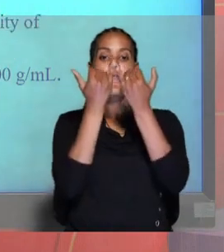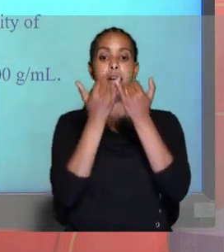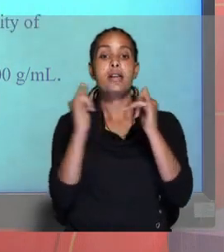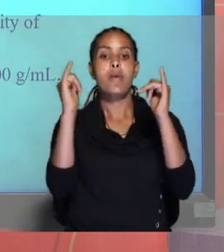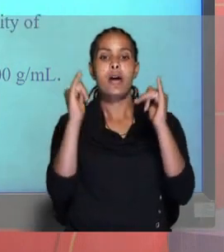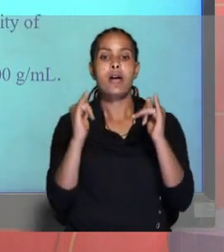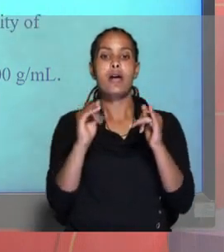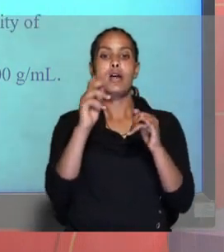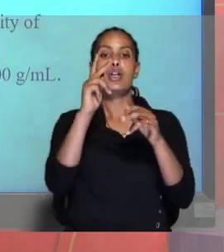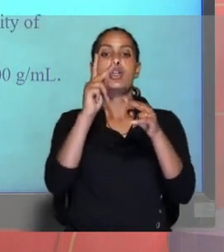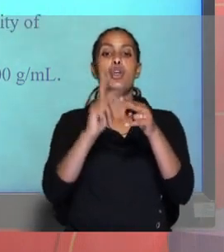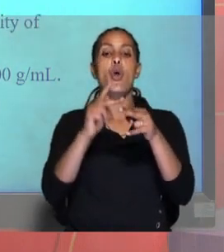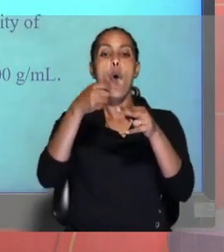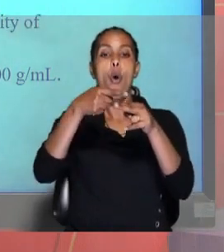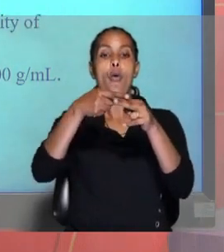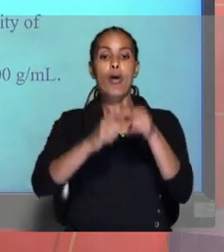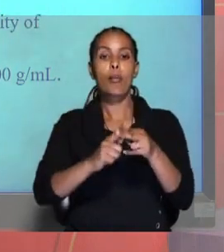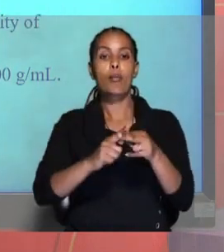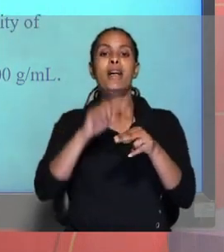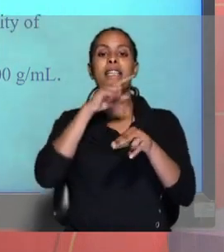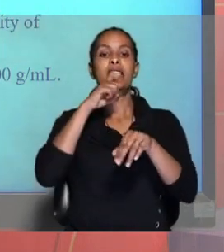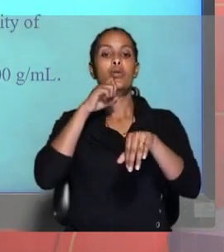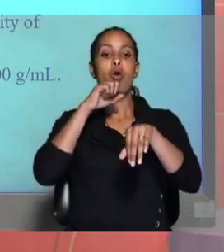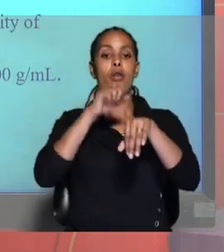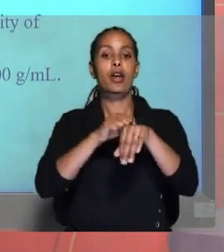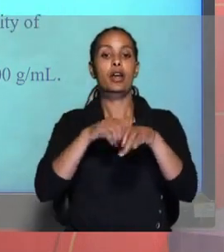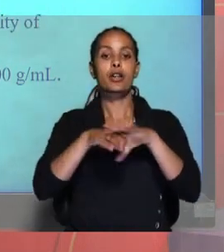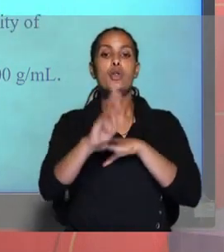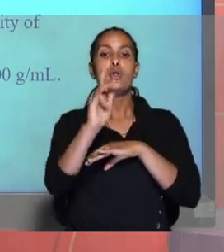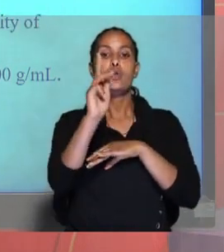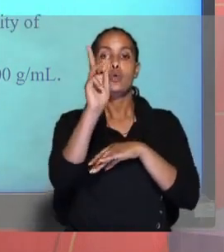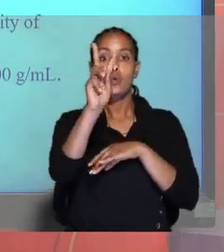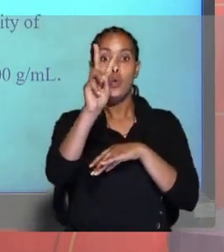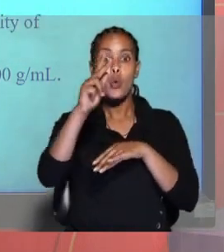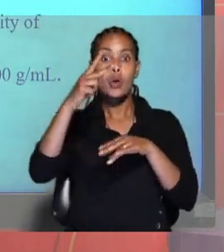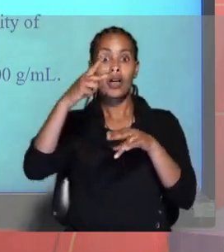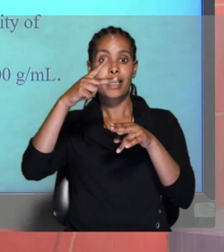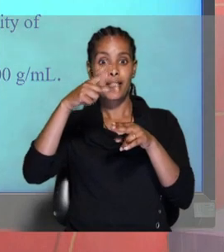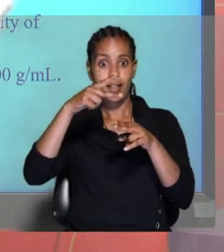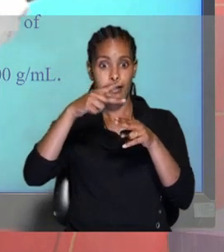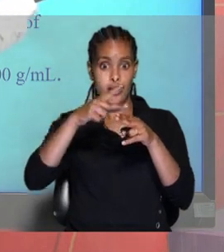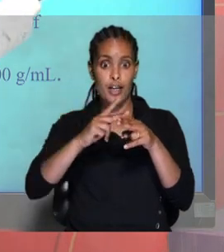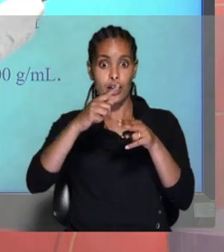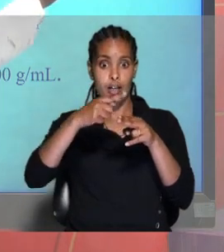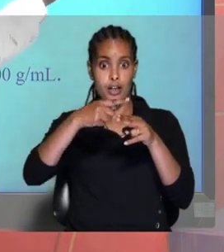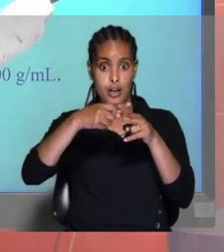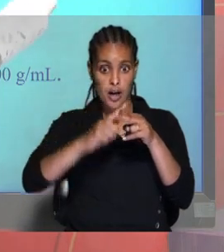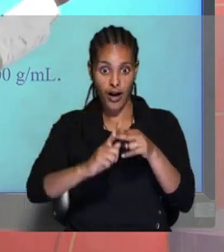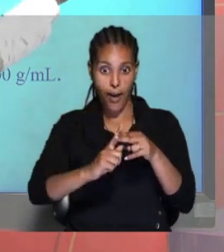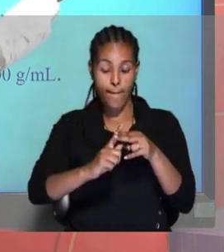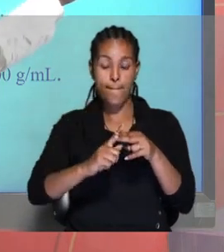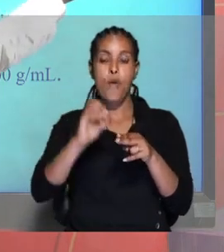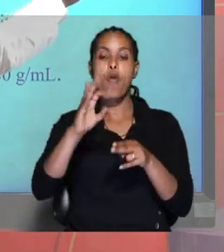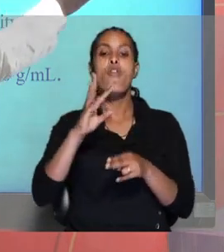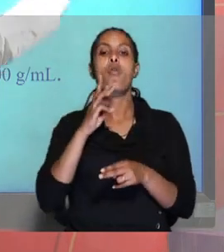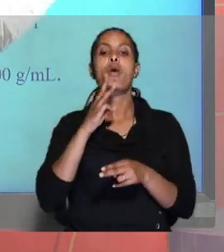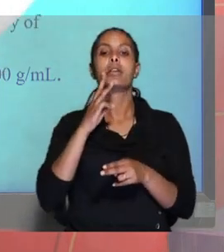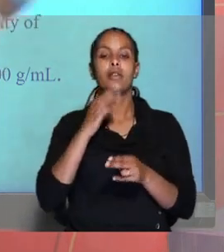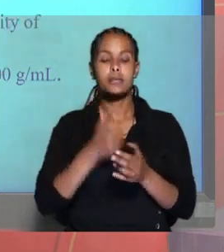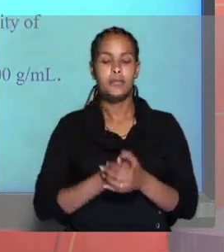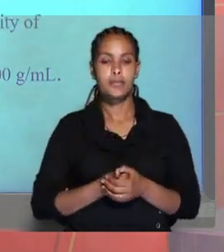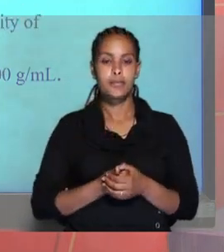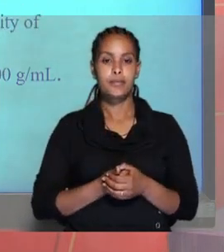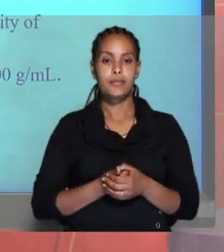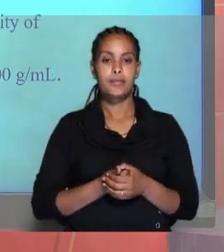divided by kilogram of solvents in 2 kg of water, 2 kilogram